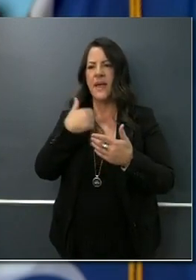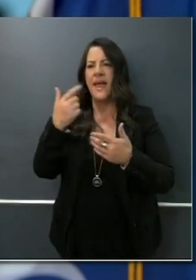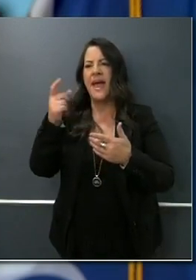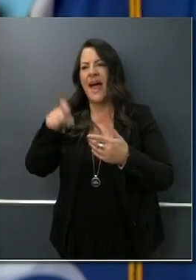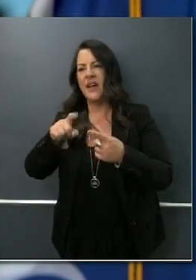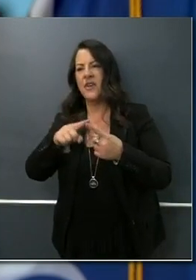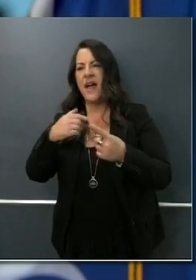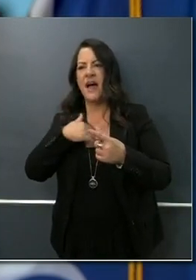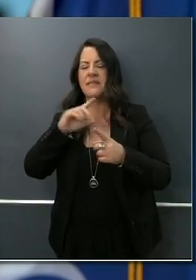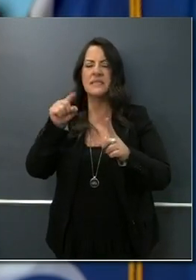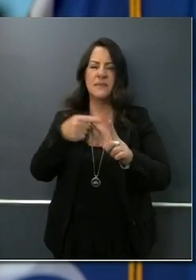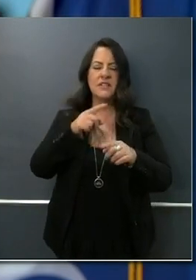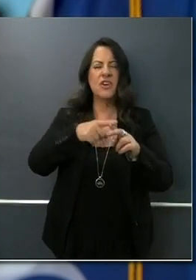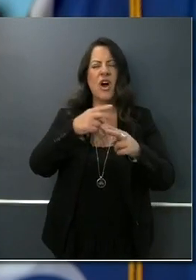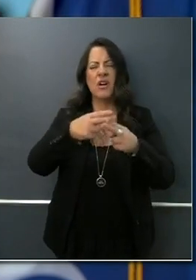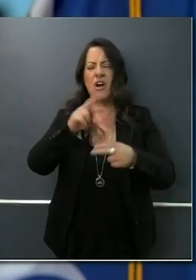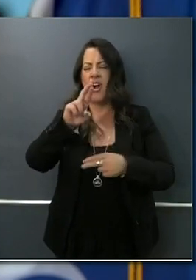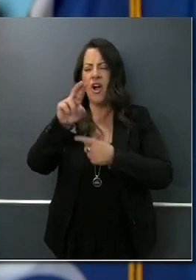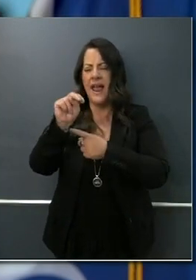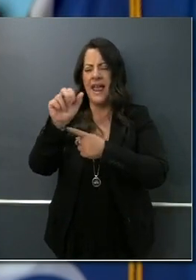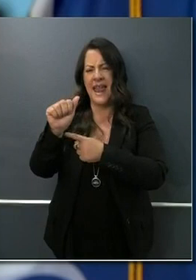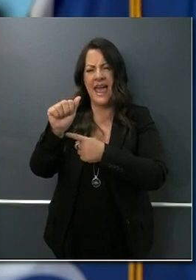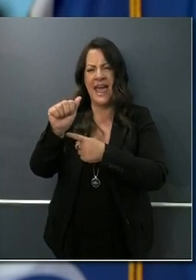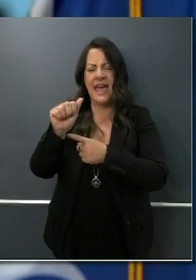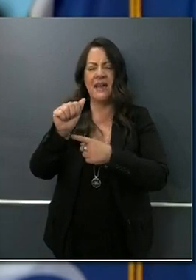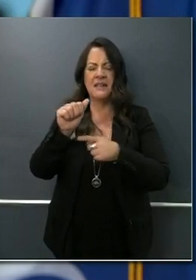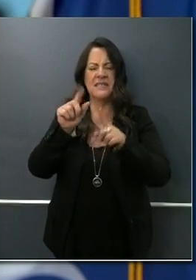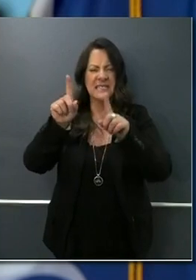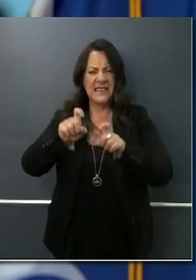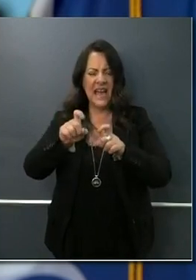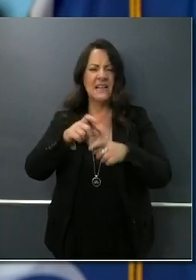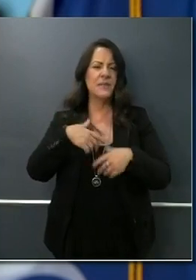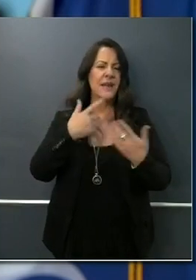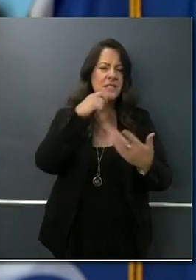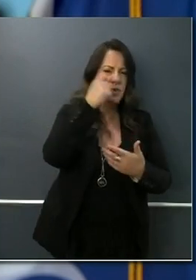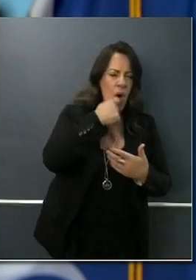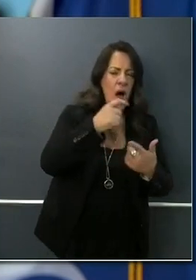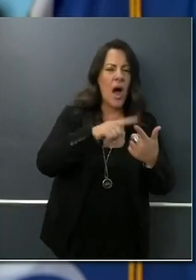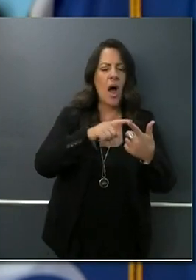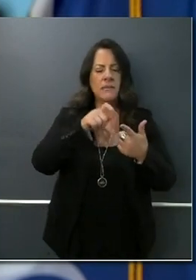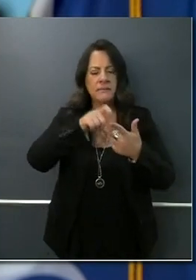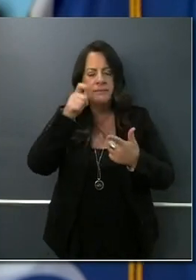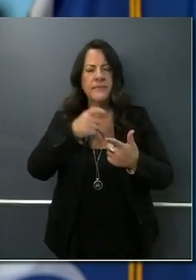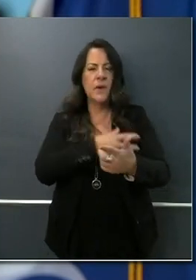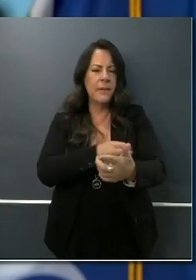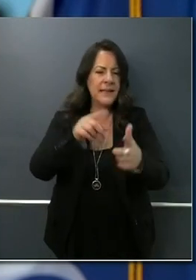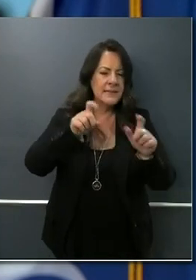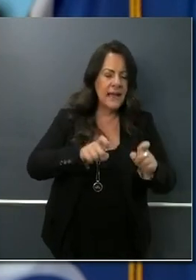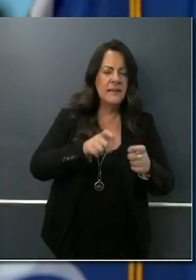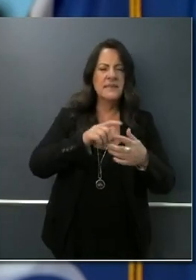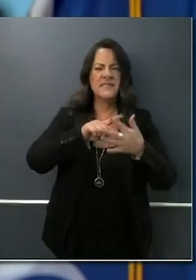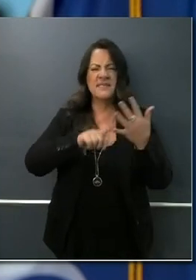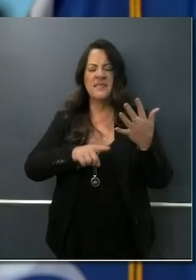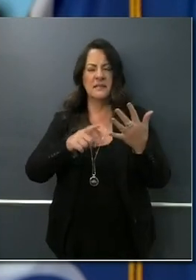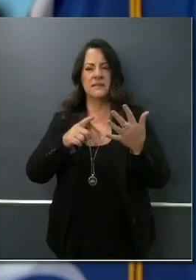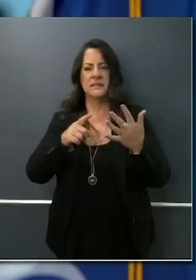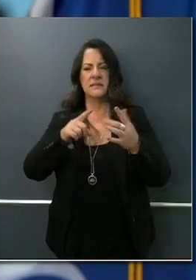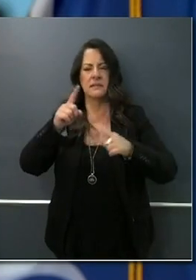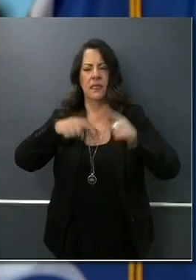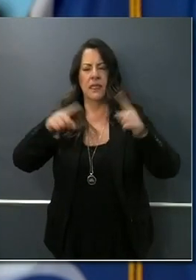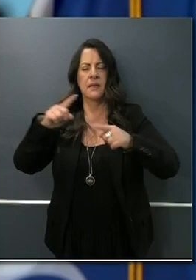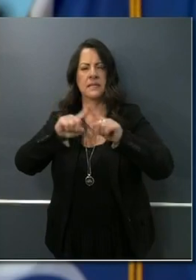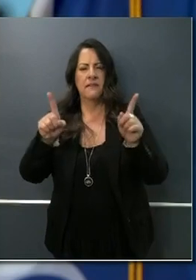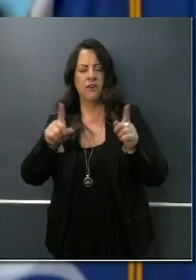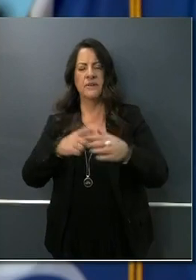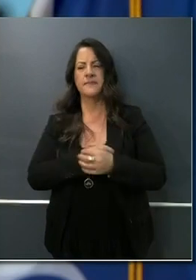was specifically RNA extraction kits, and then it was swabs and this last few weeks. But there's also